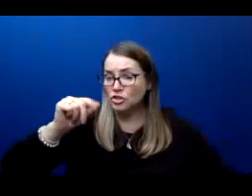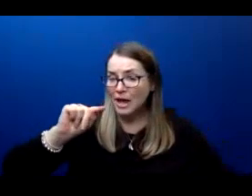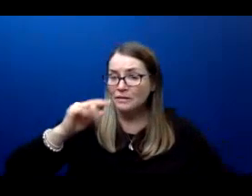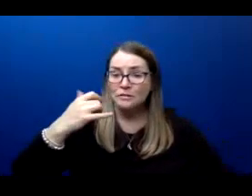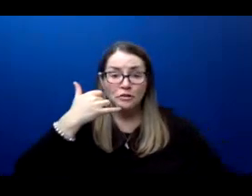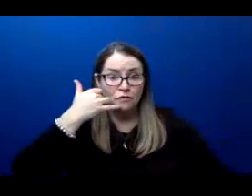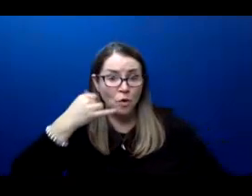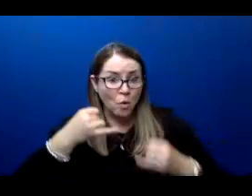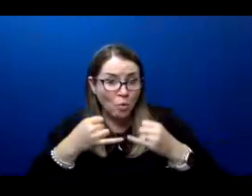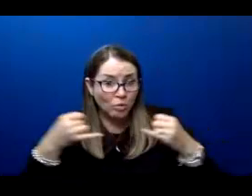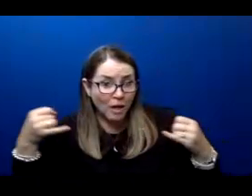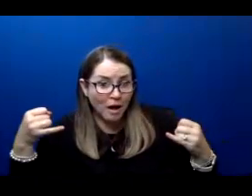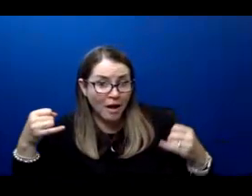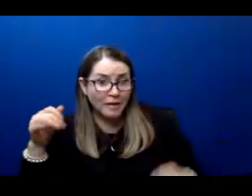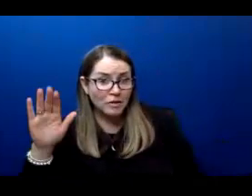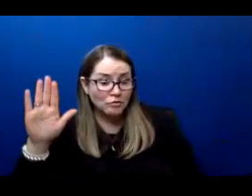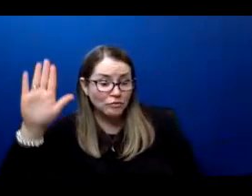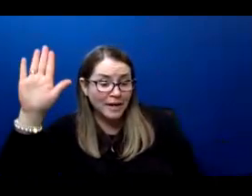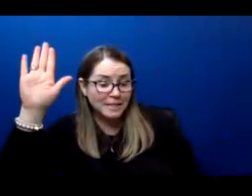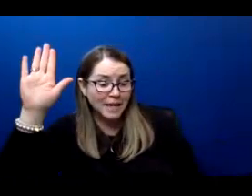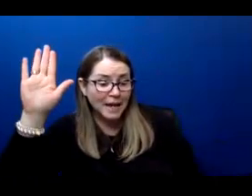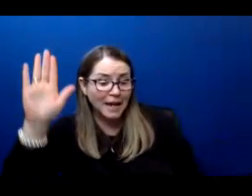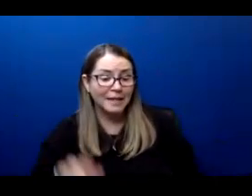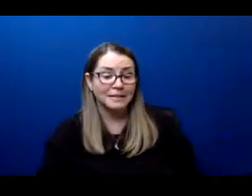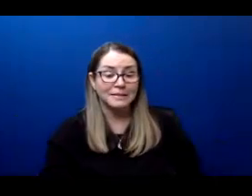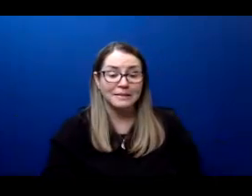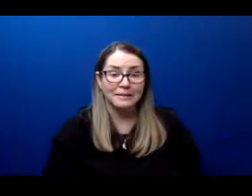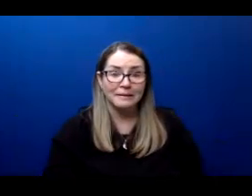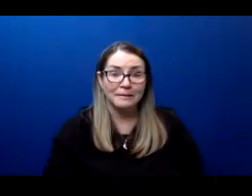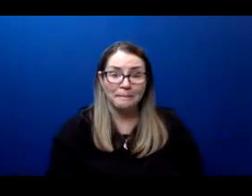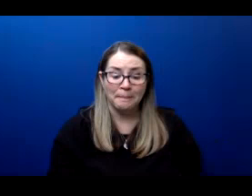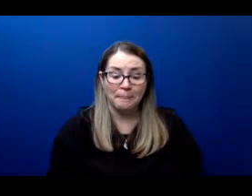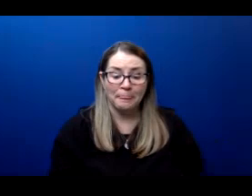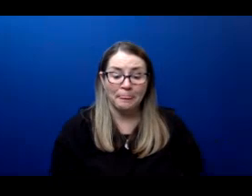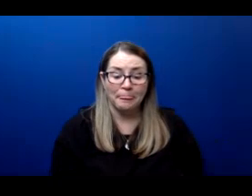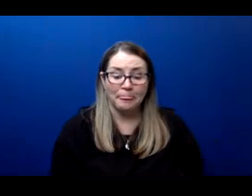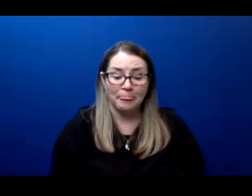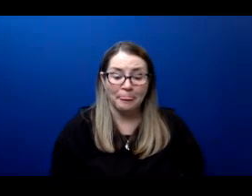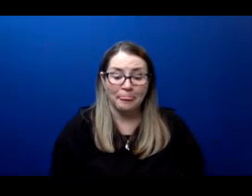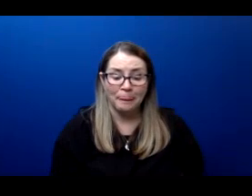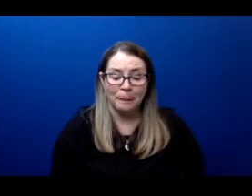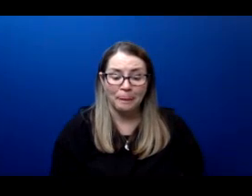there any raised hands for public comment at this time?